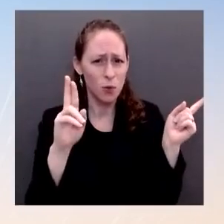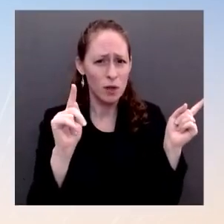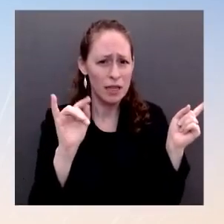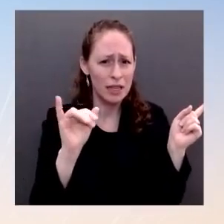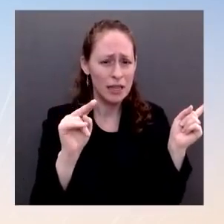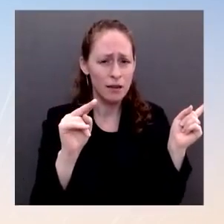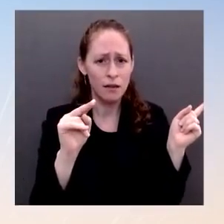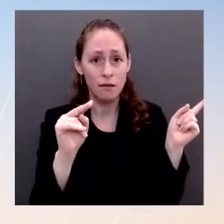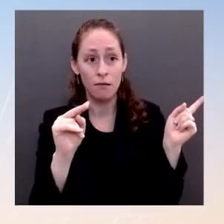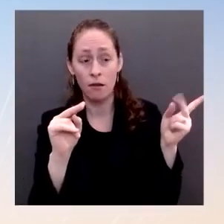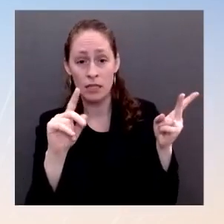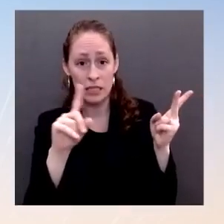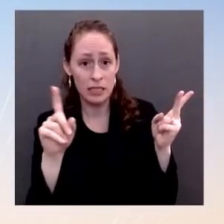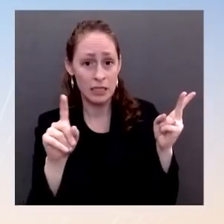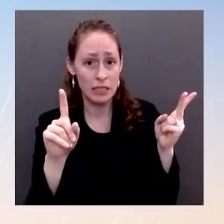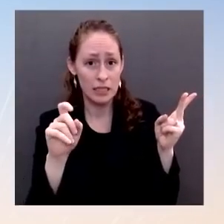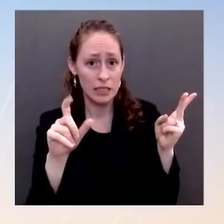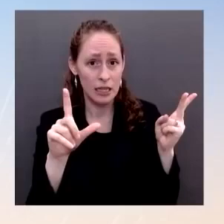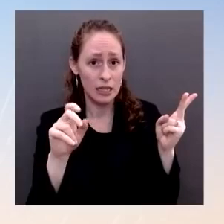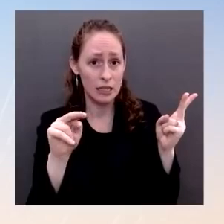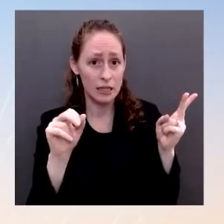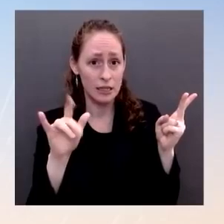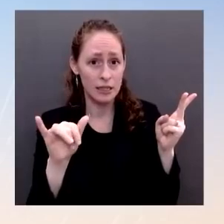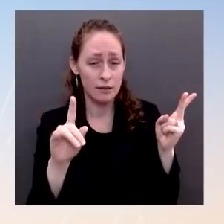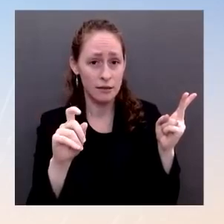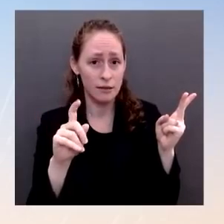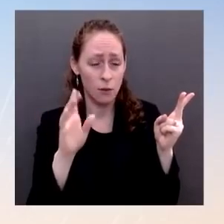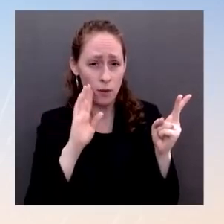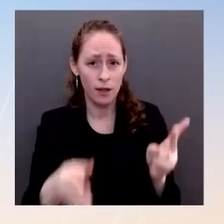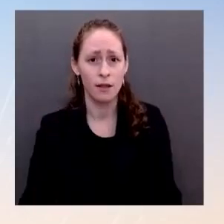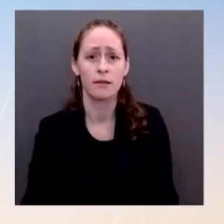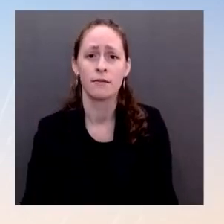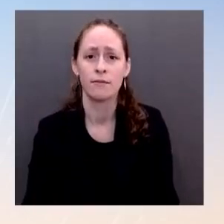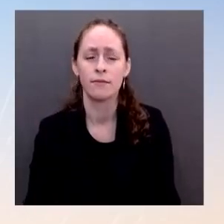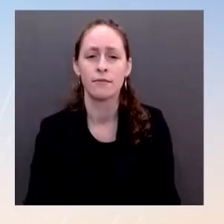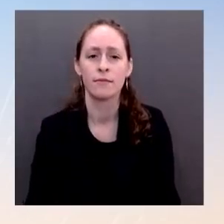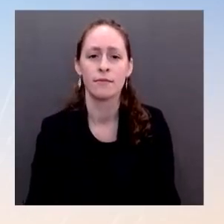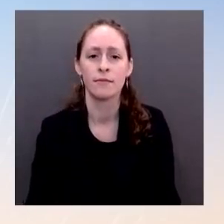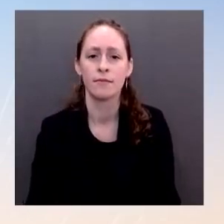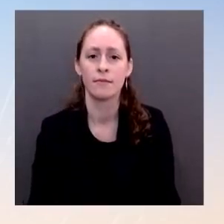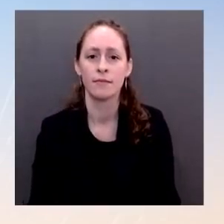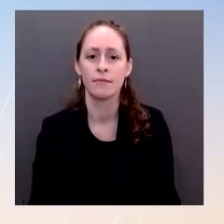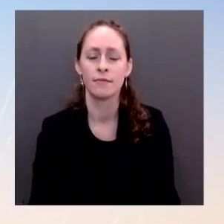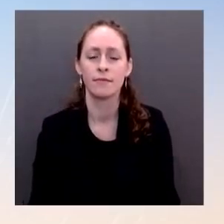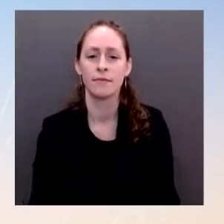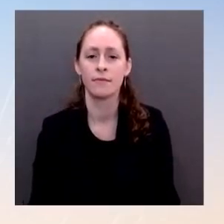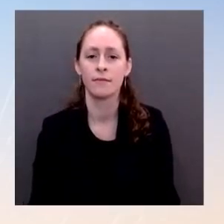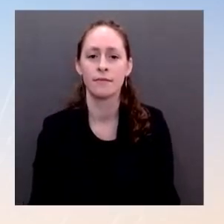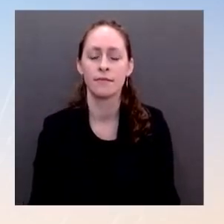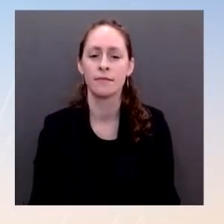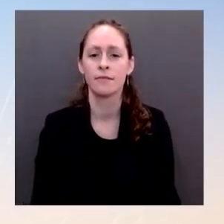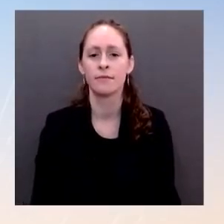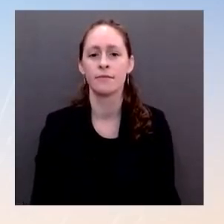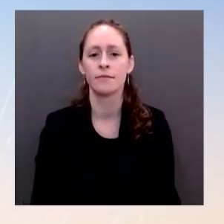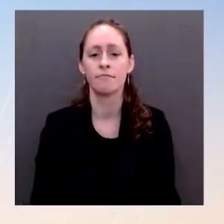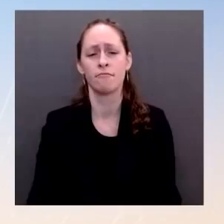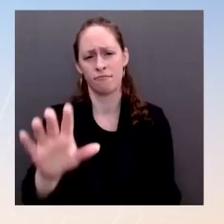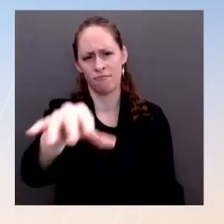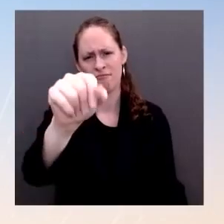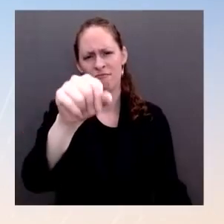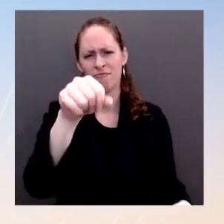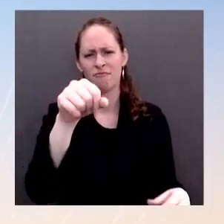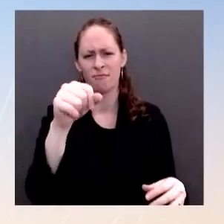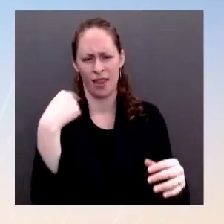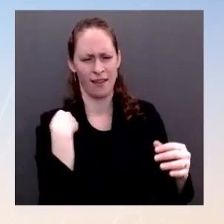today with Foreign Minister Lavrov to share our serious concerns with the situation. He warned Russia that we are prepared to respond to any